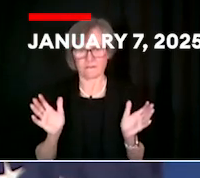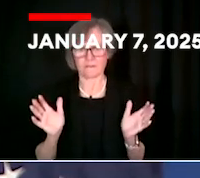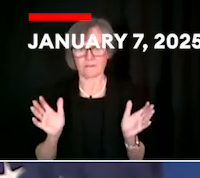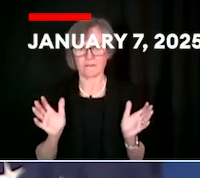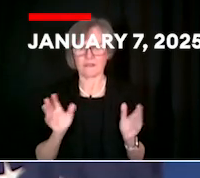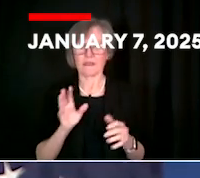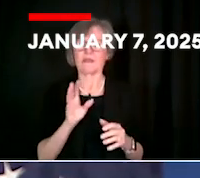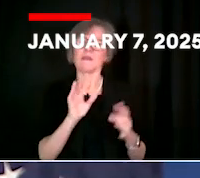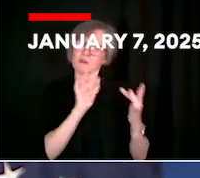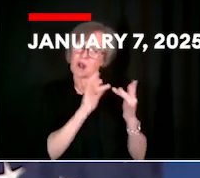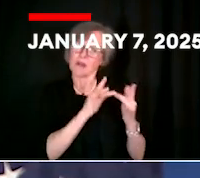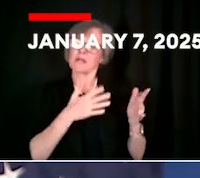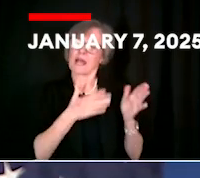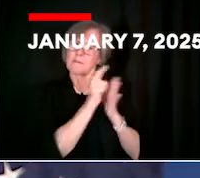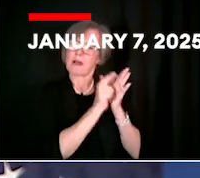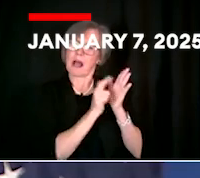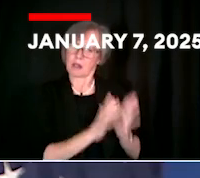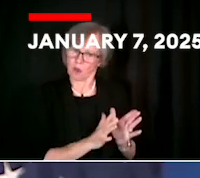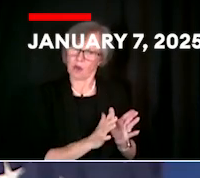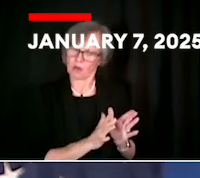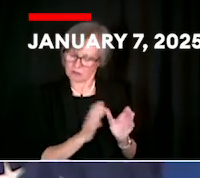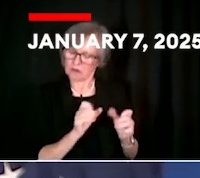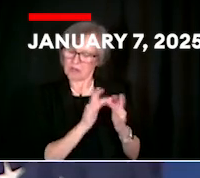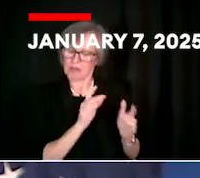reach out to my attorney. He's reachable. And